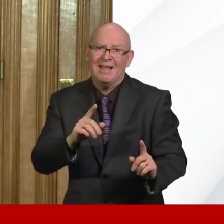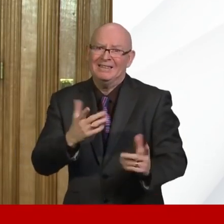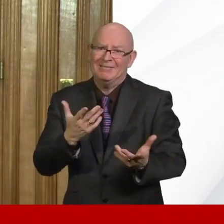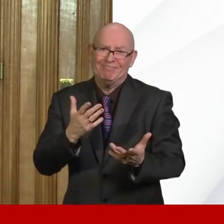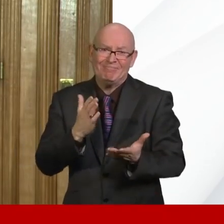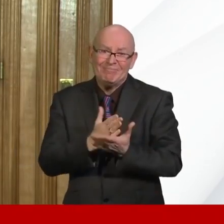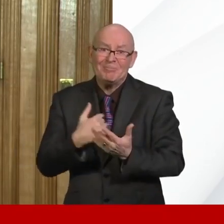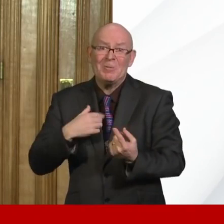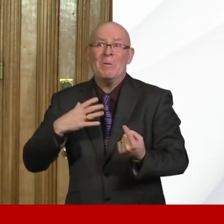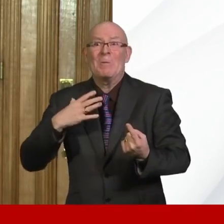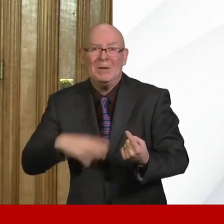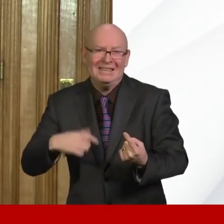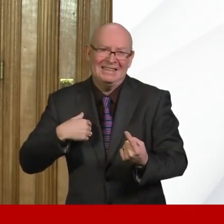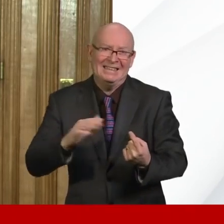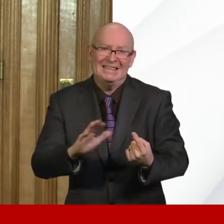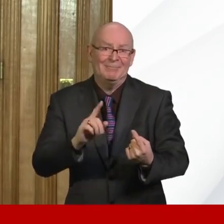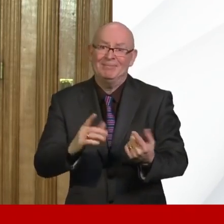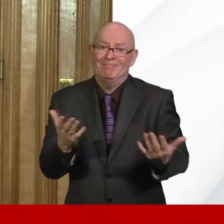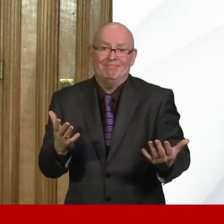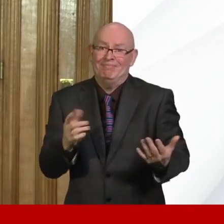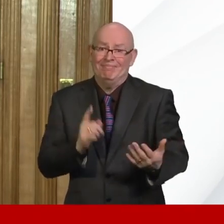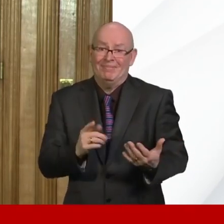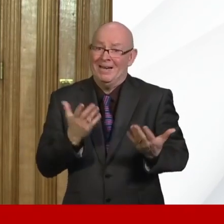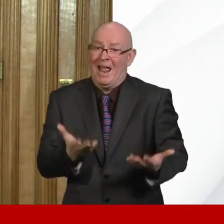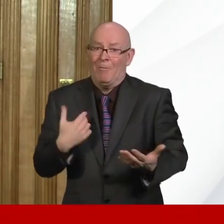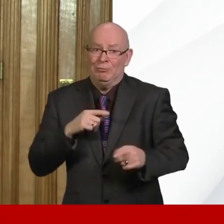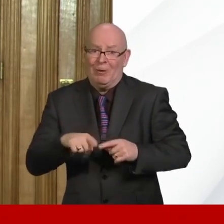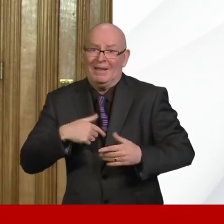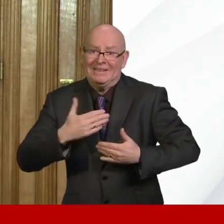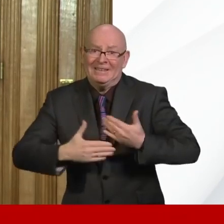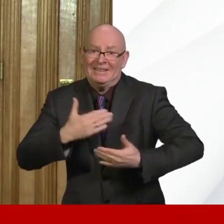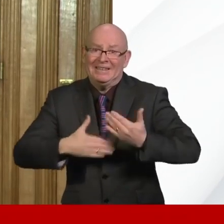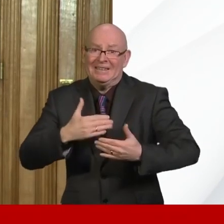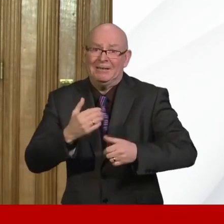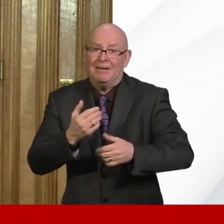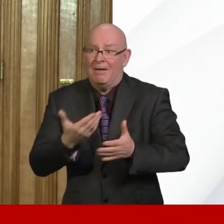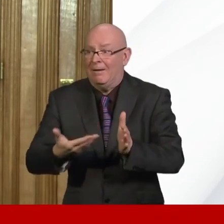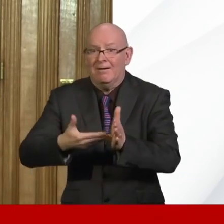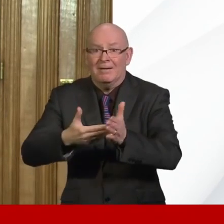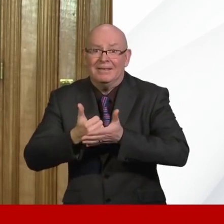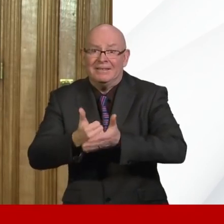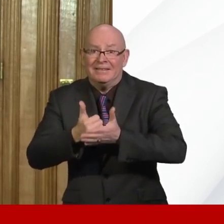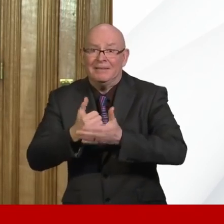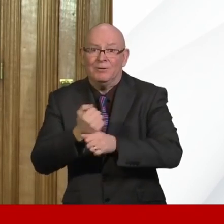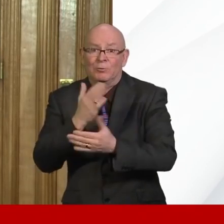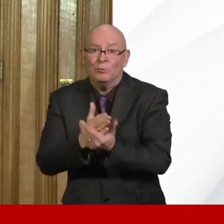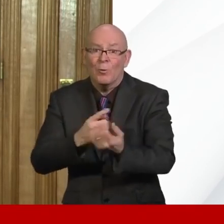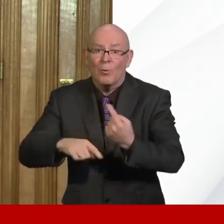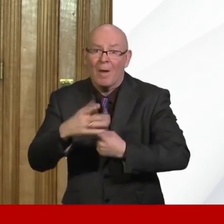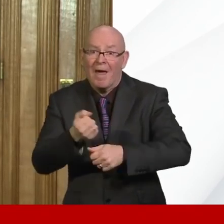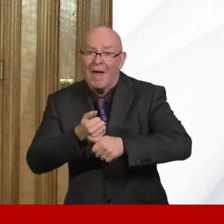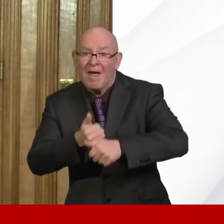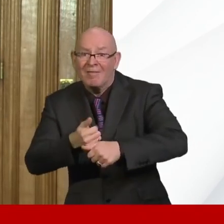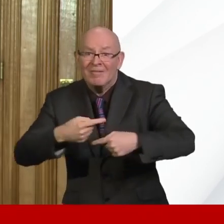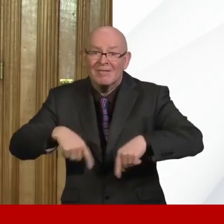I also need to remind parents, as we've already advised, that children should not be left with older grandparents or older